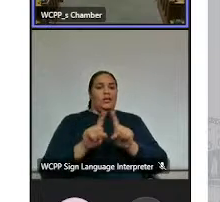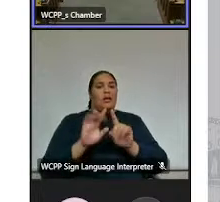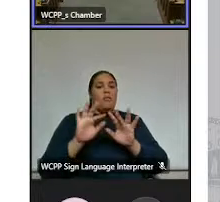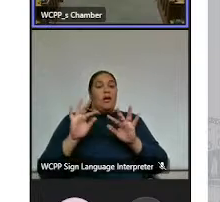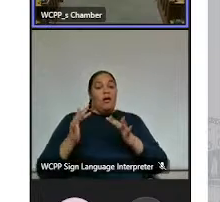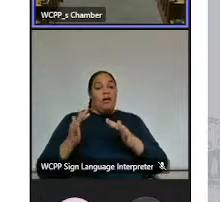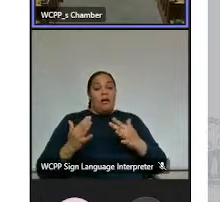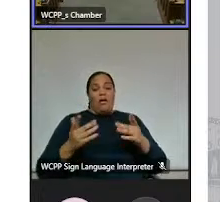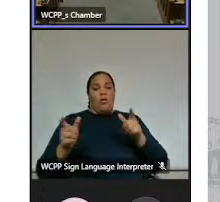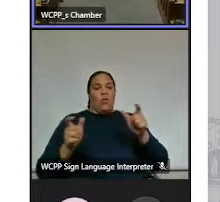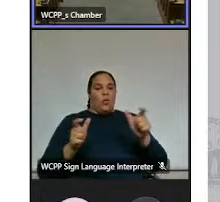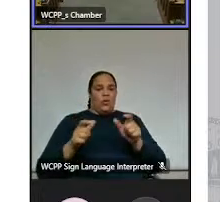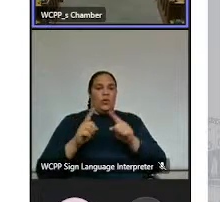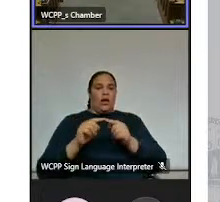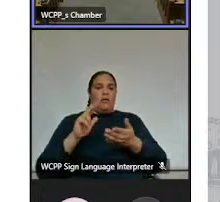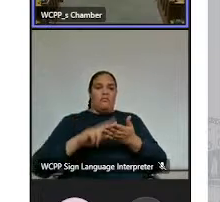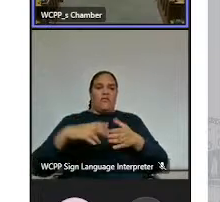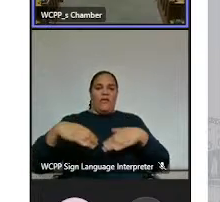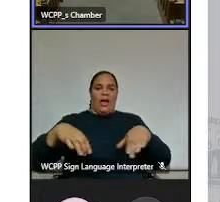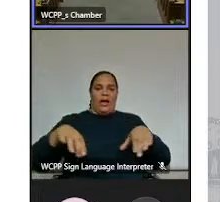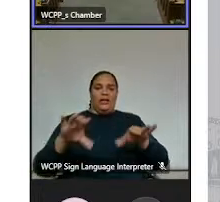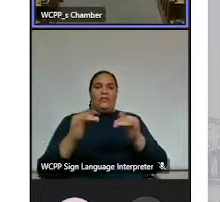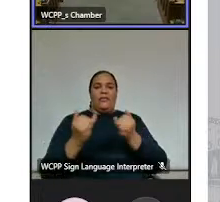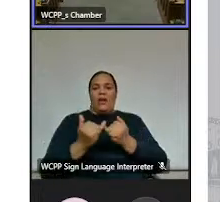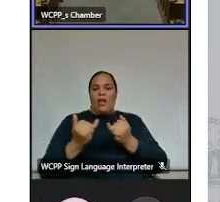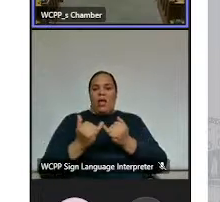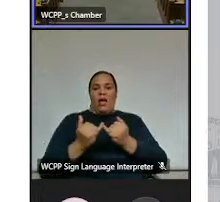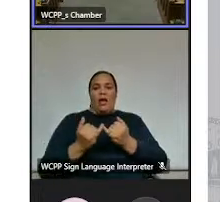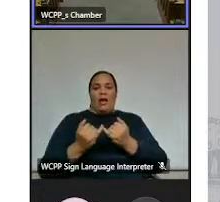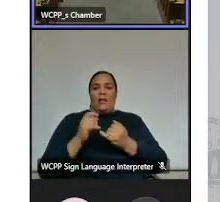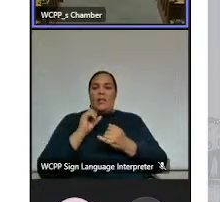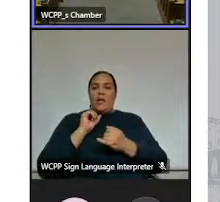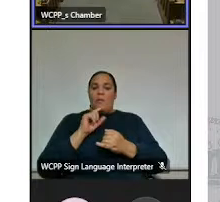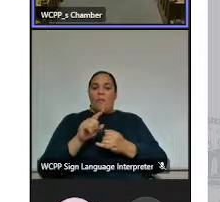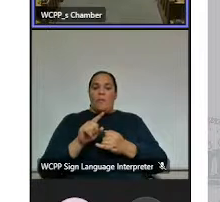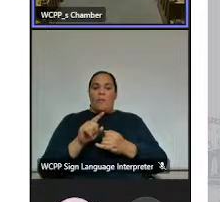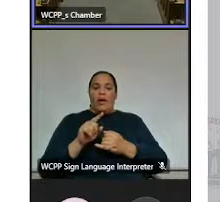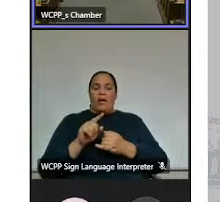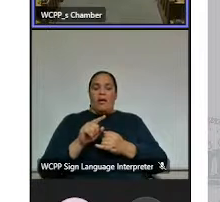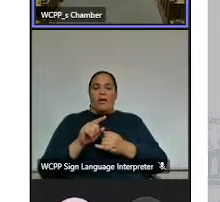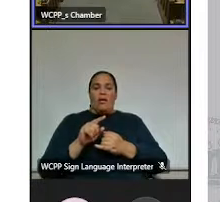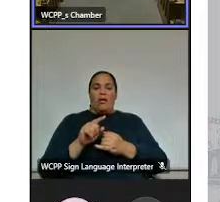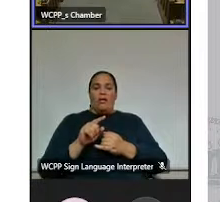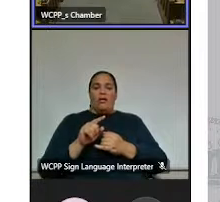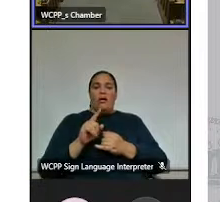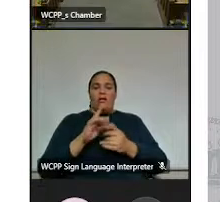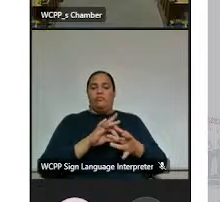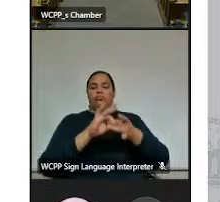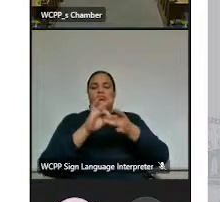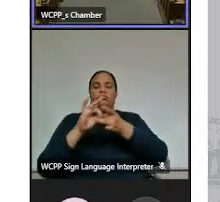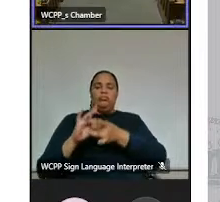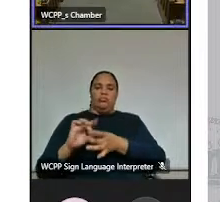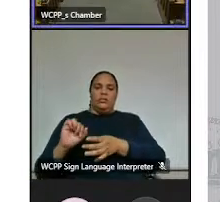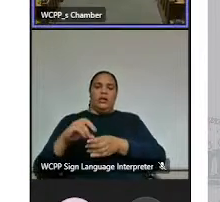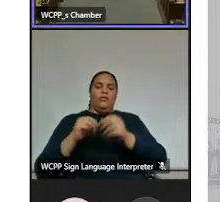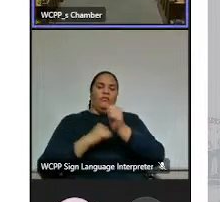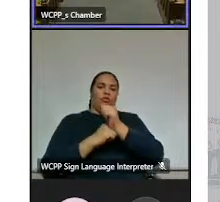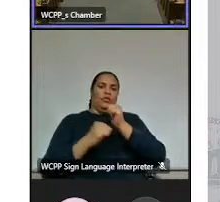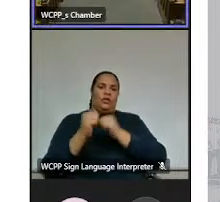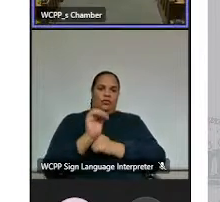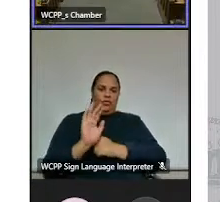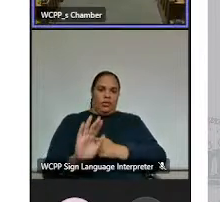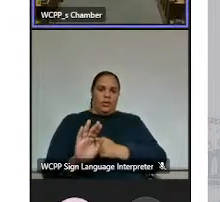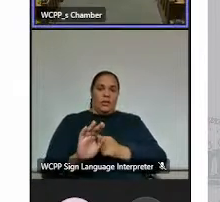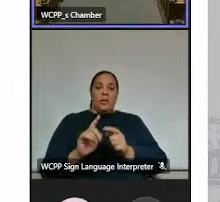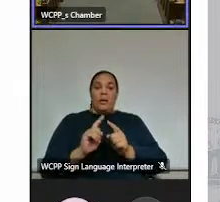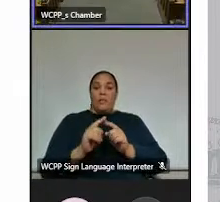some control and approving activities like advertising and so on related to these infrastructure.